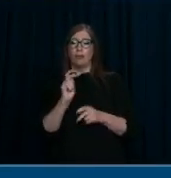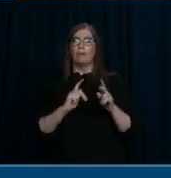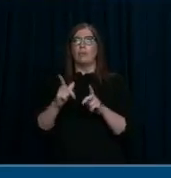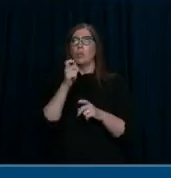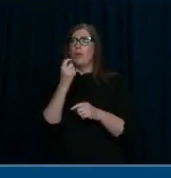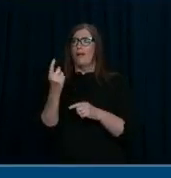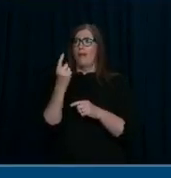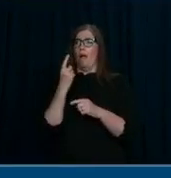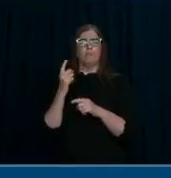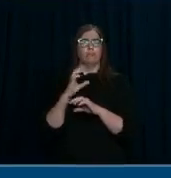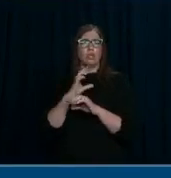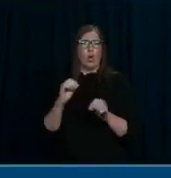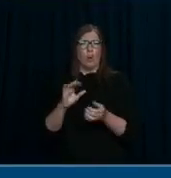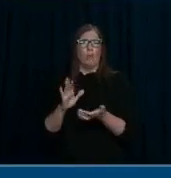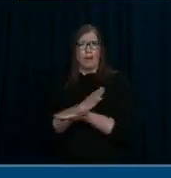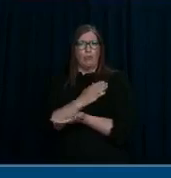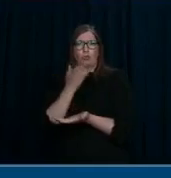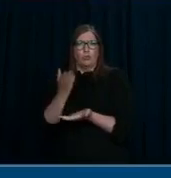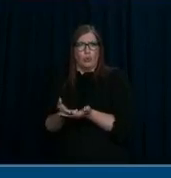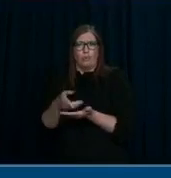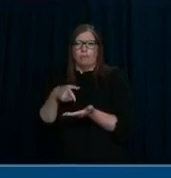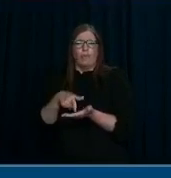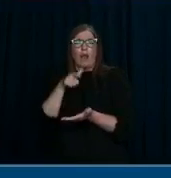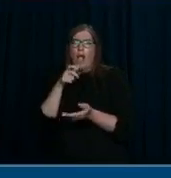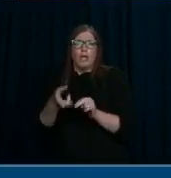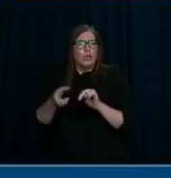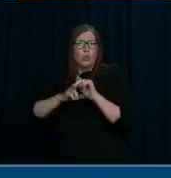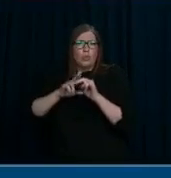across undocumented, is not increasing crime.